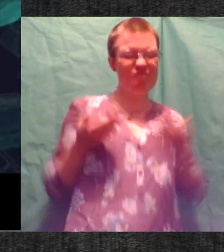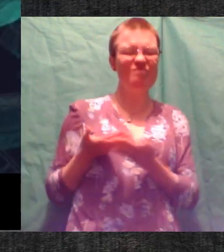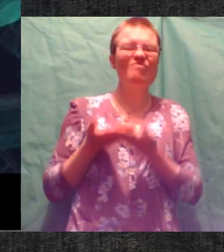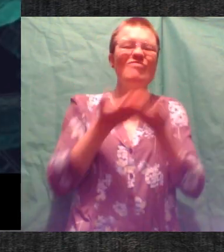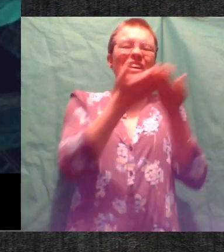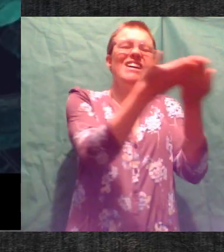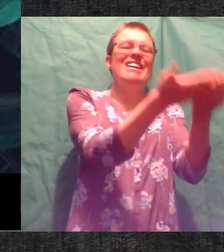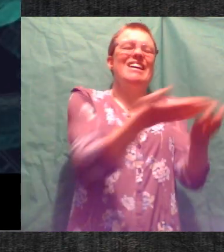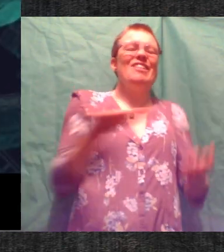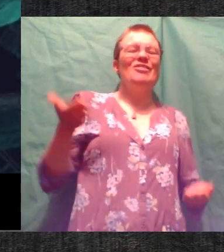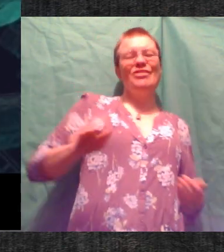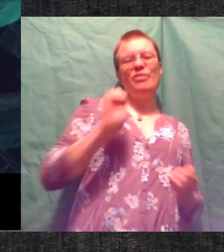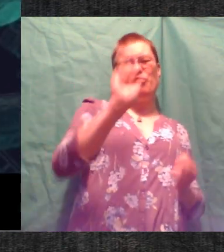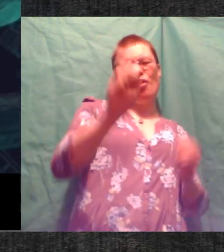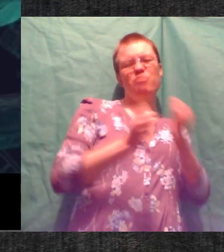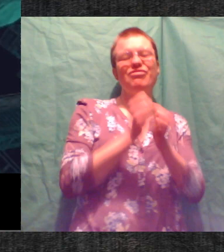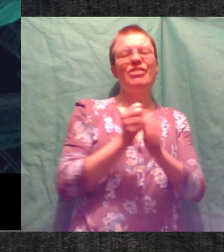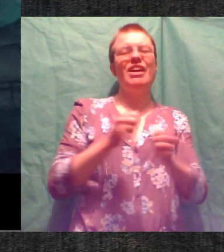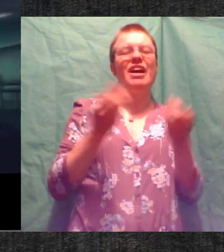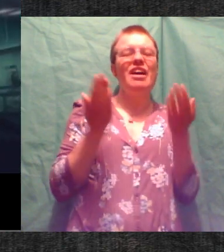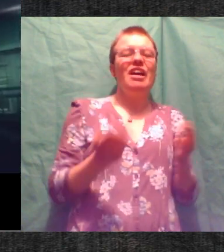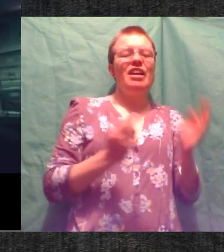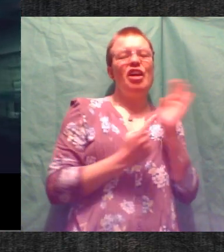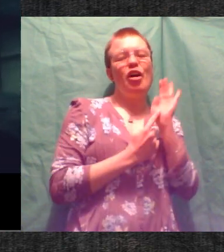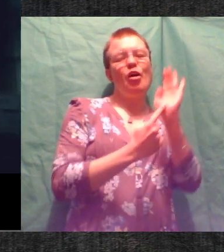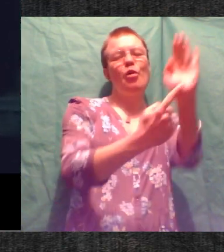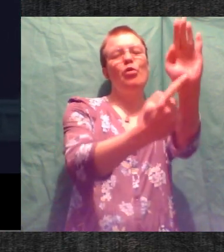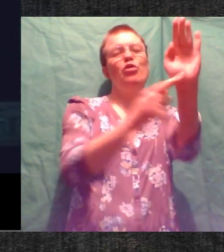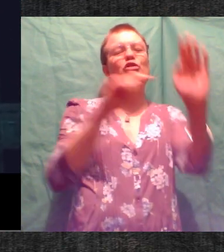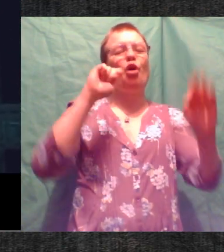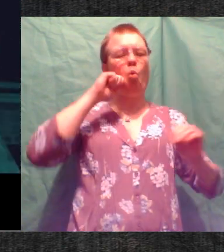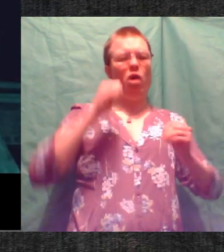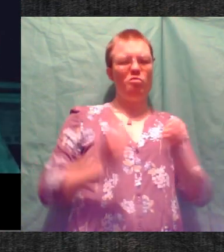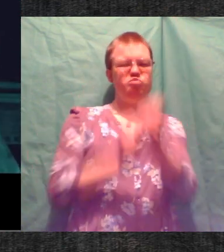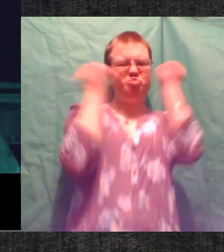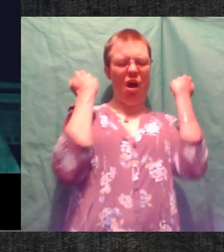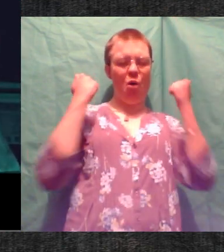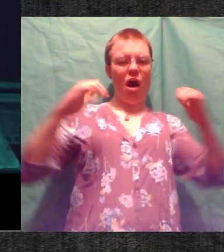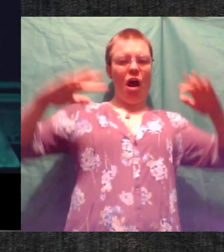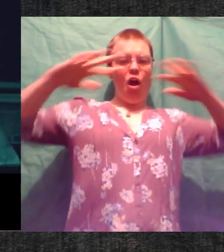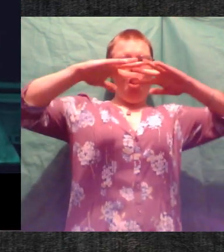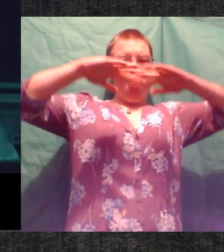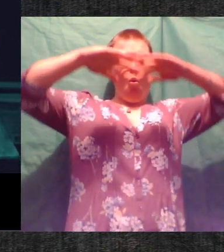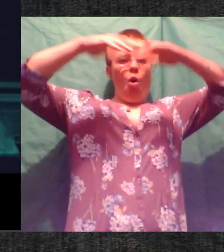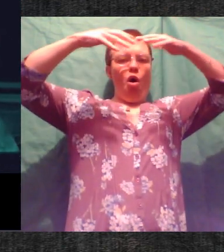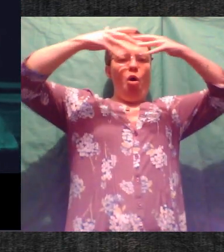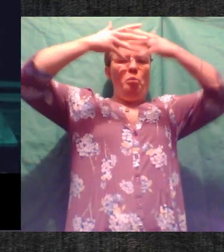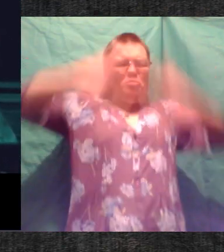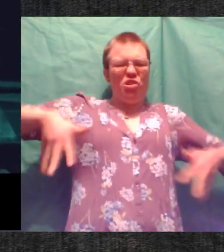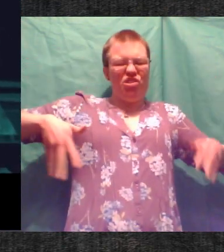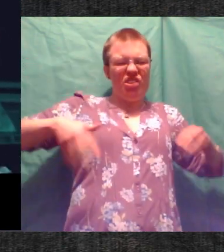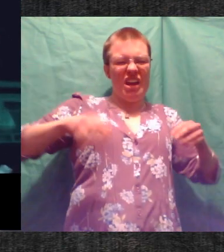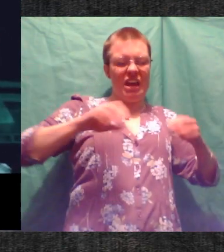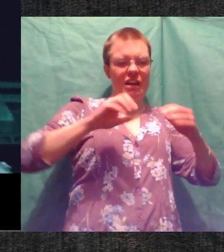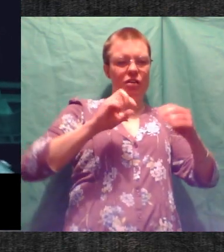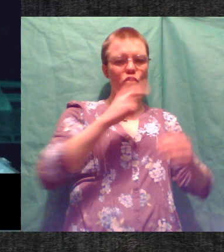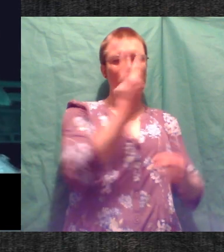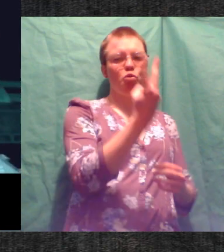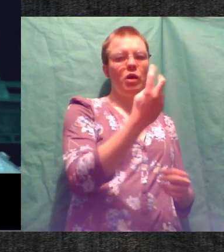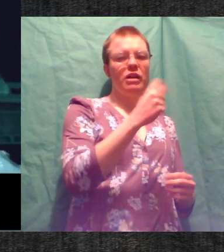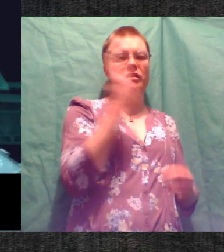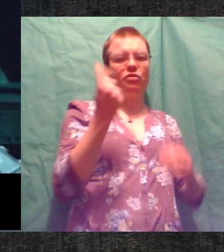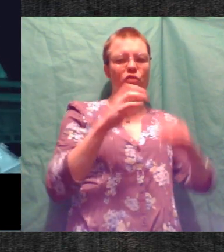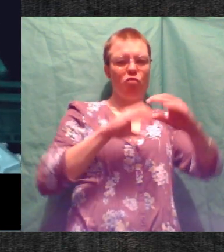gift from your brother! Now I'll show you the power of the weapon that will lead us in the